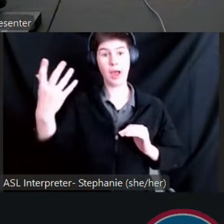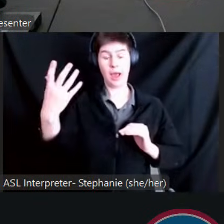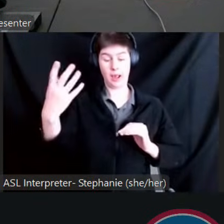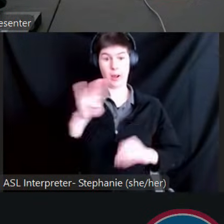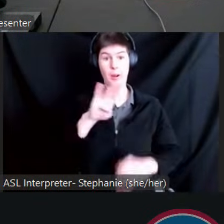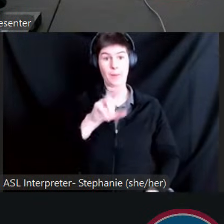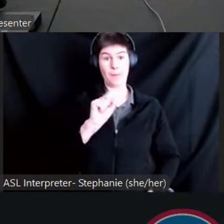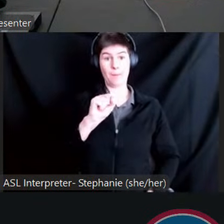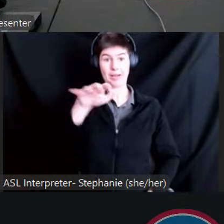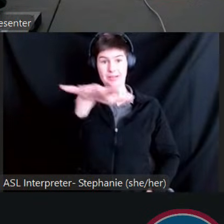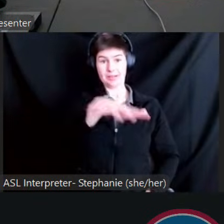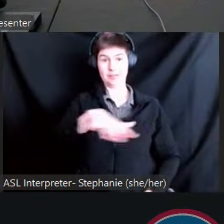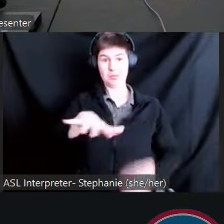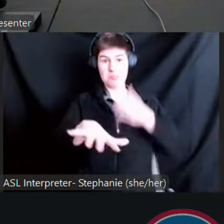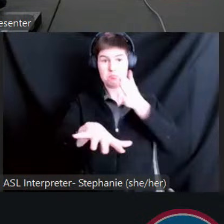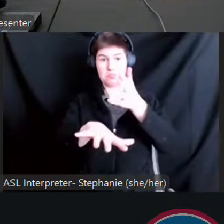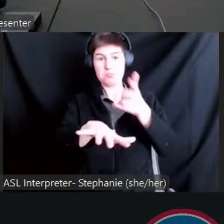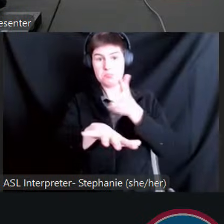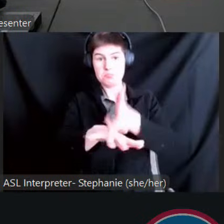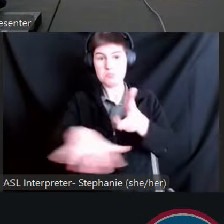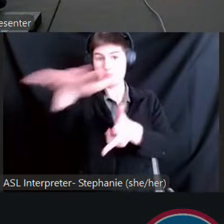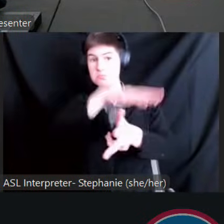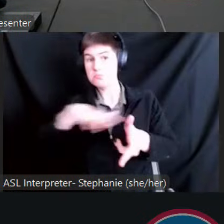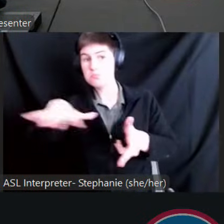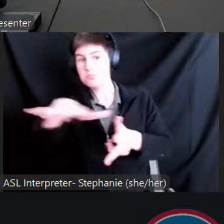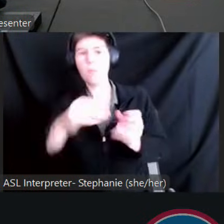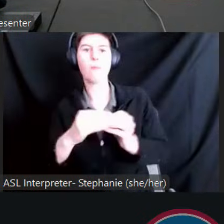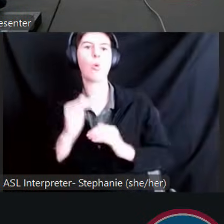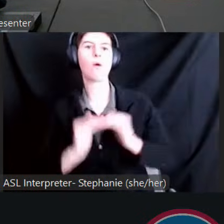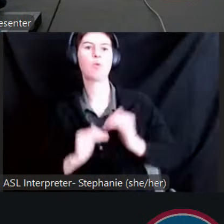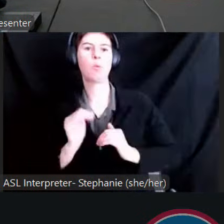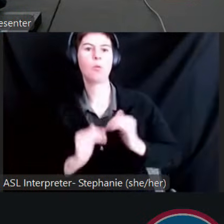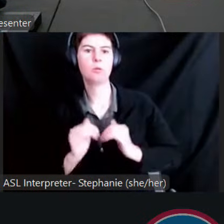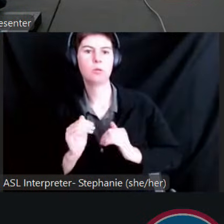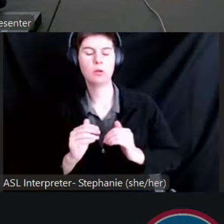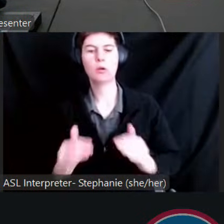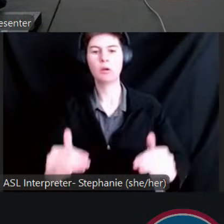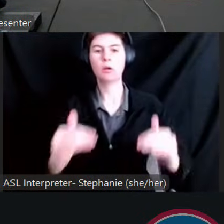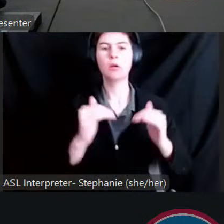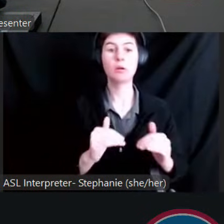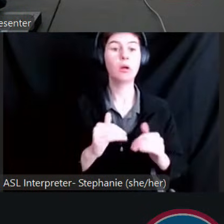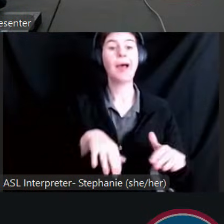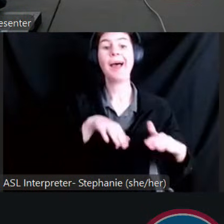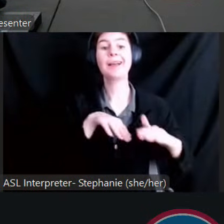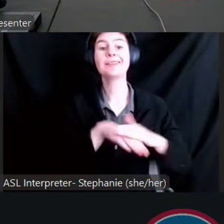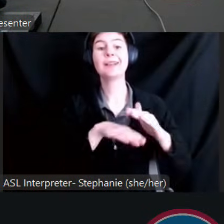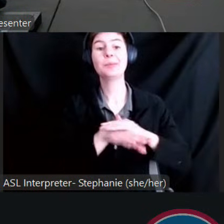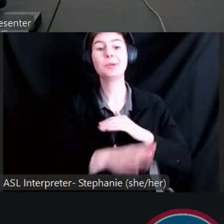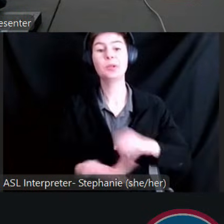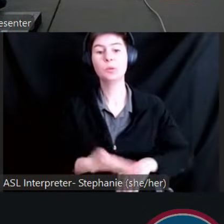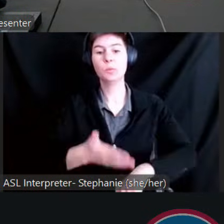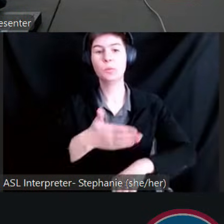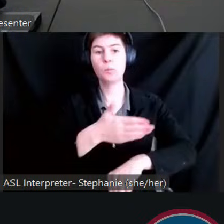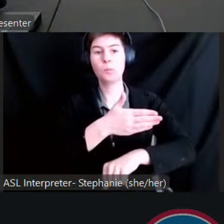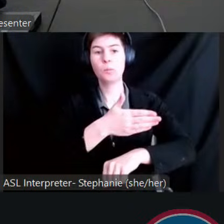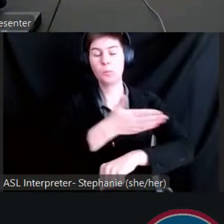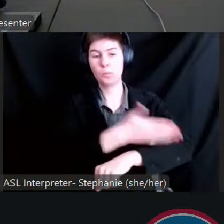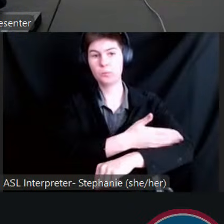buses. Then there's the accessibility improvements. So that's